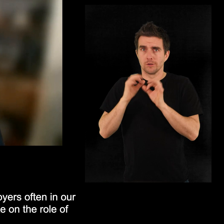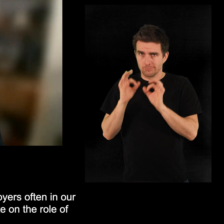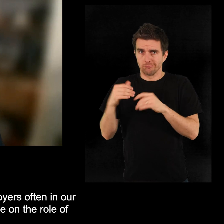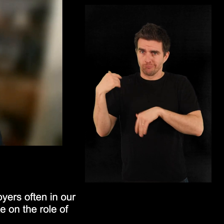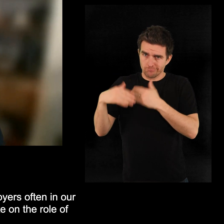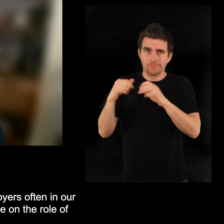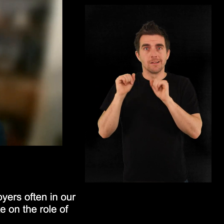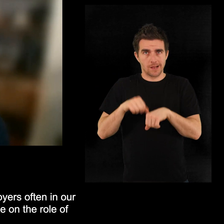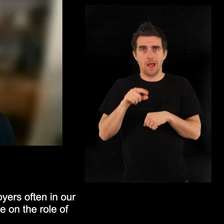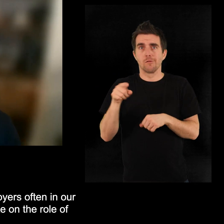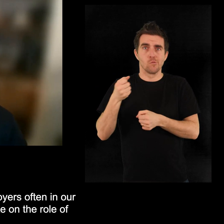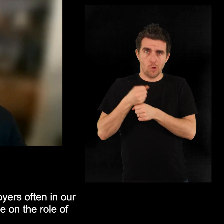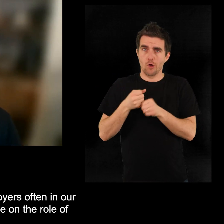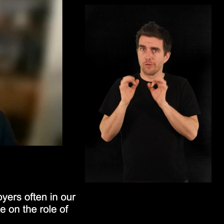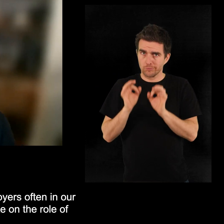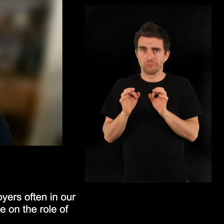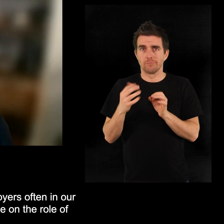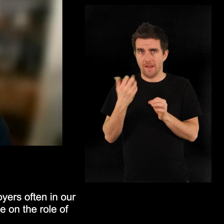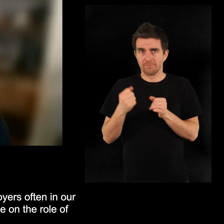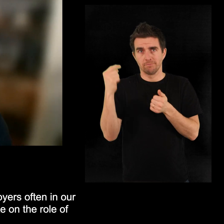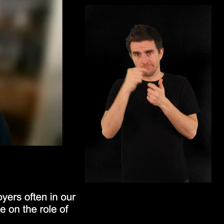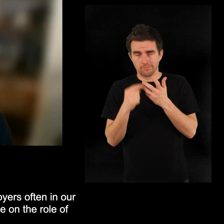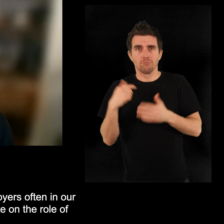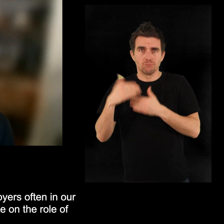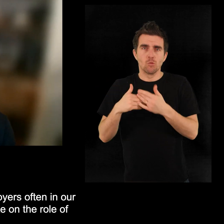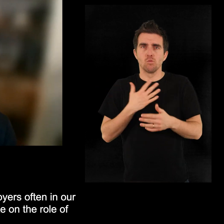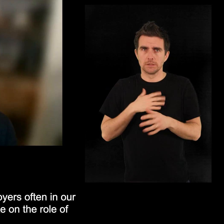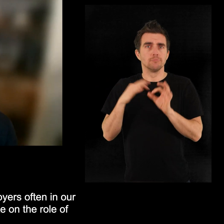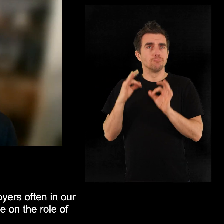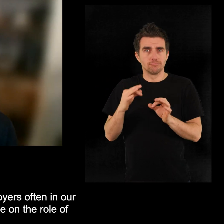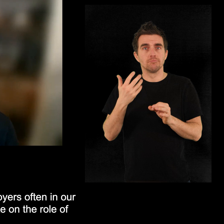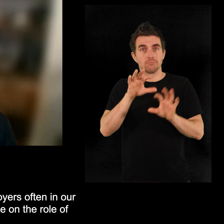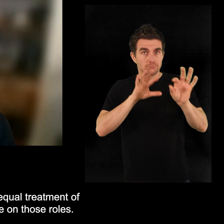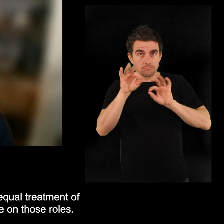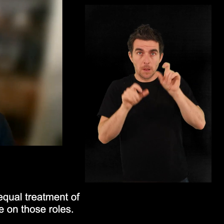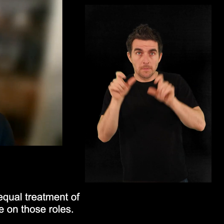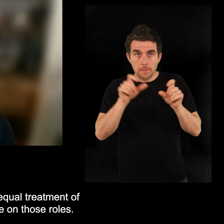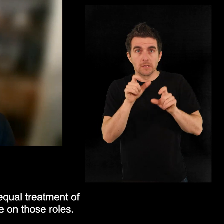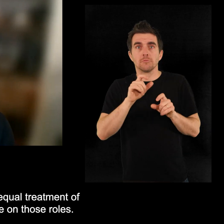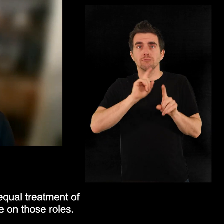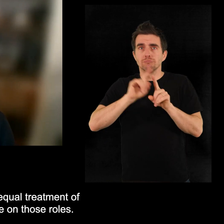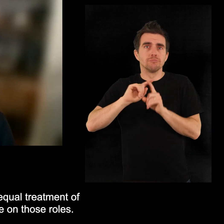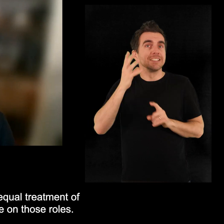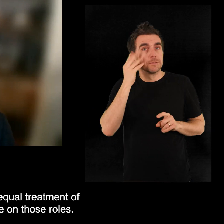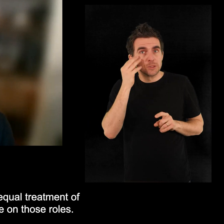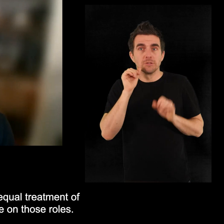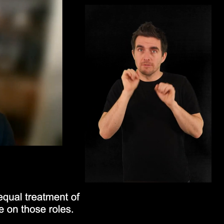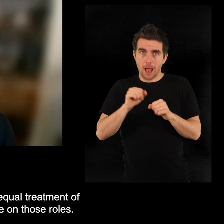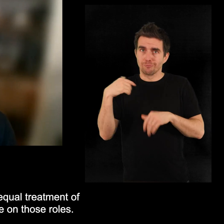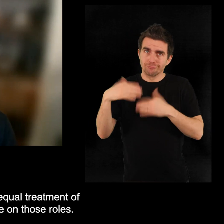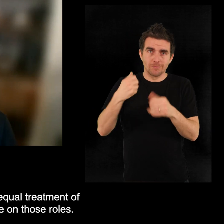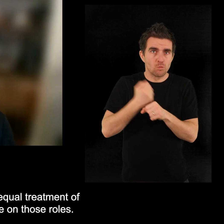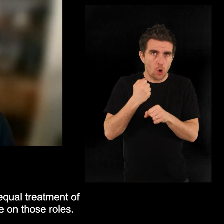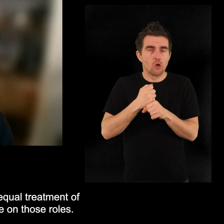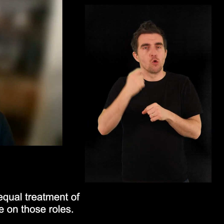therefore they are employers often in our larger DPOs and have to take on the role of being an employer, fair and equal